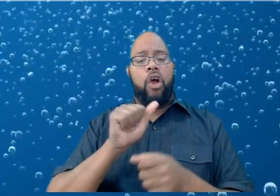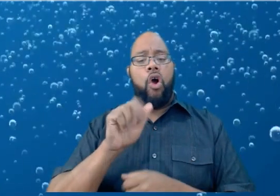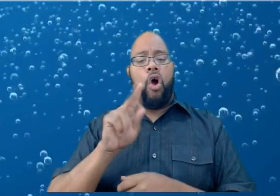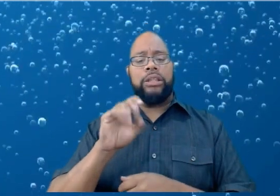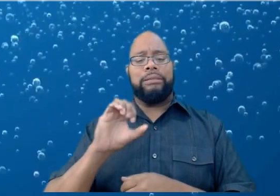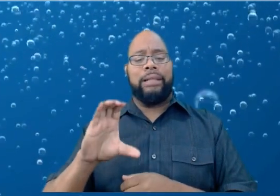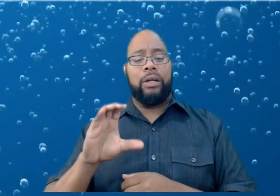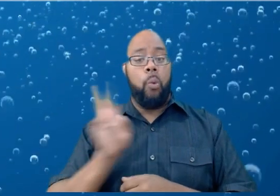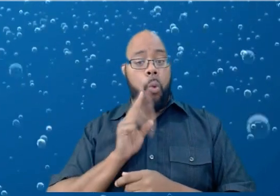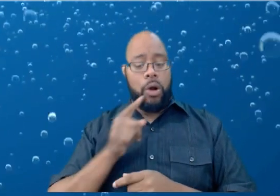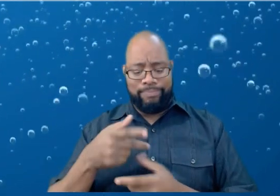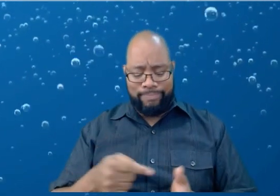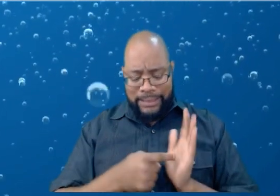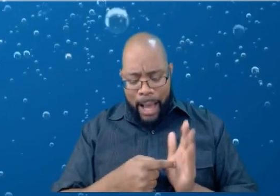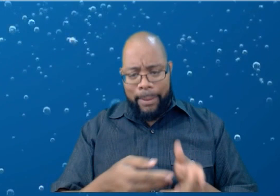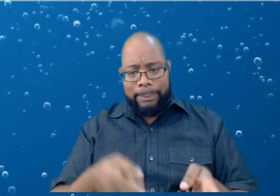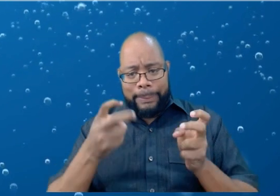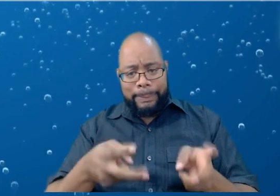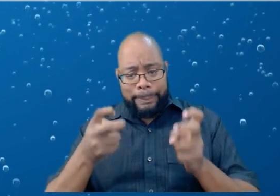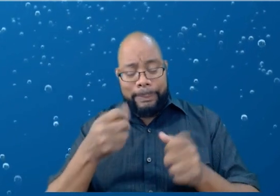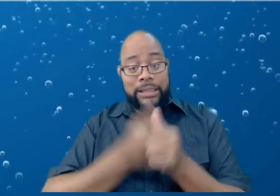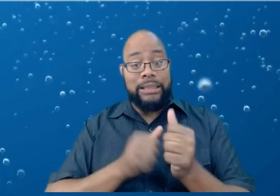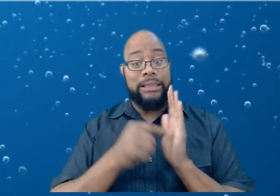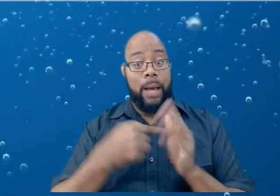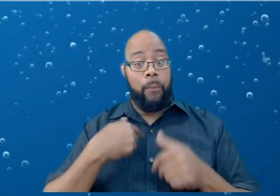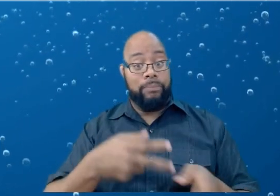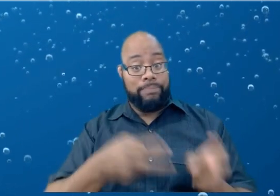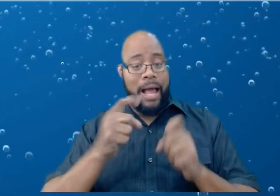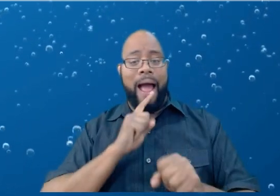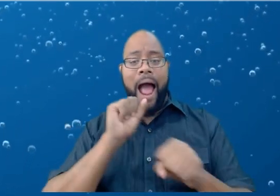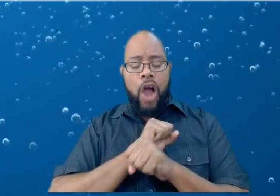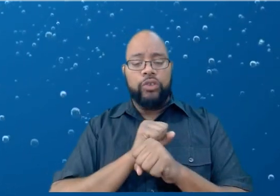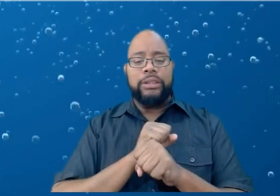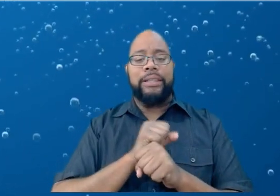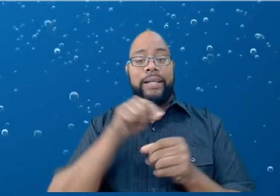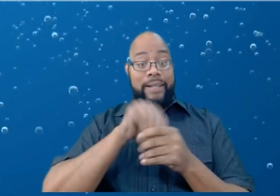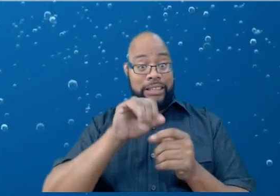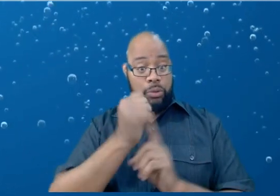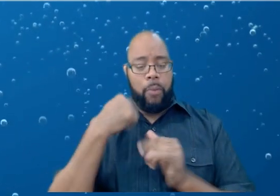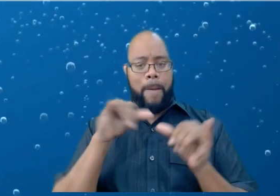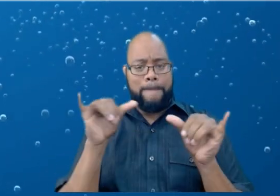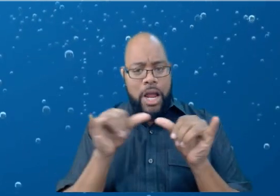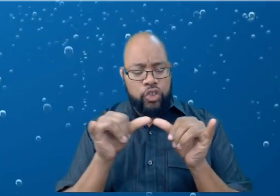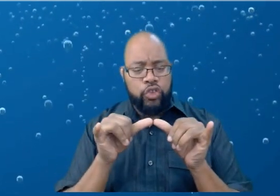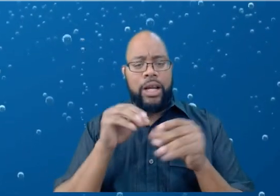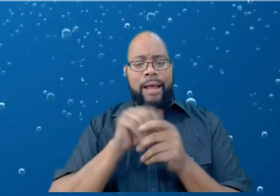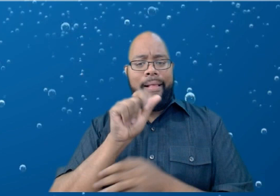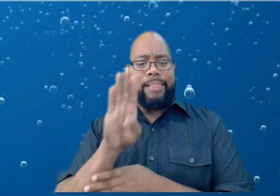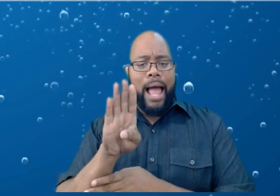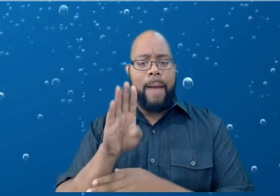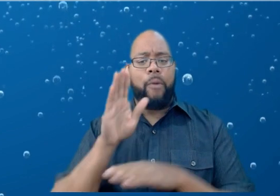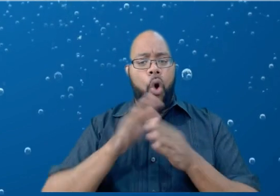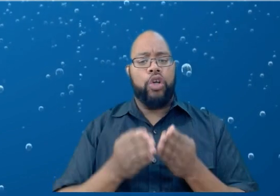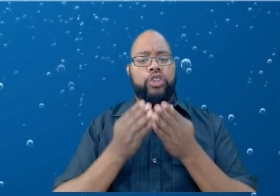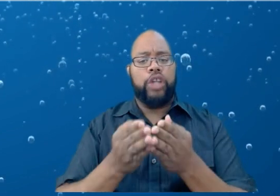were taking samples from those water bottles, and each one of those samples that we take, we actually, in this case, we measure in